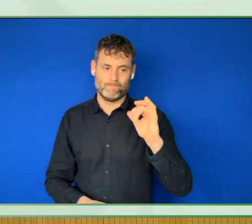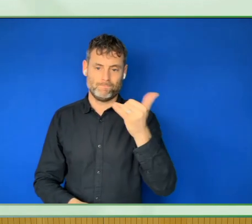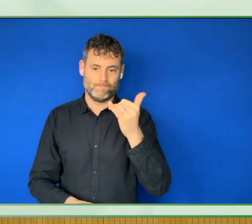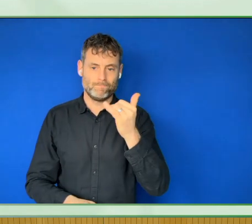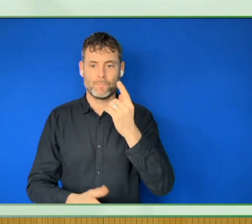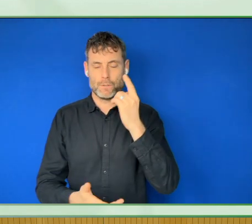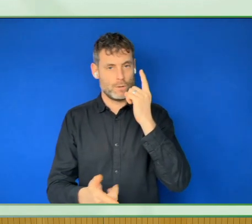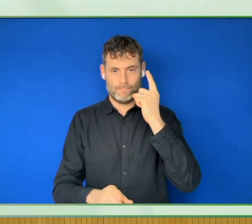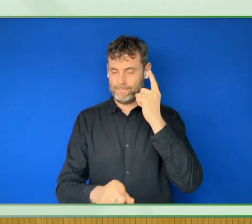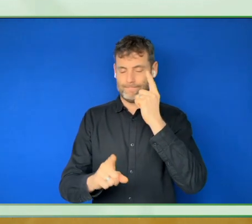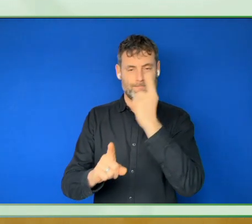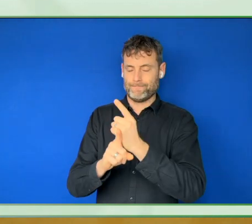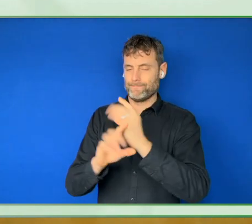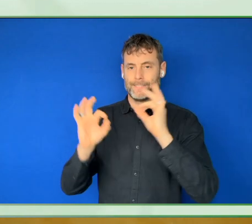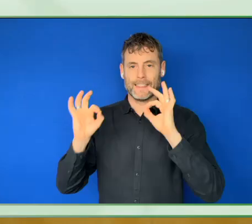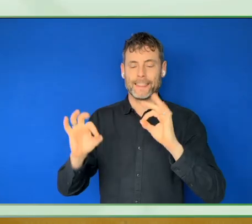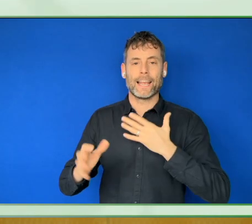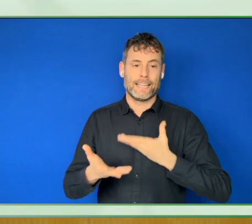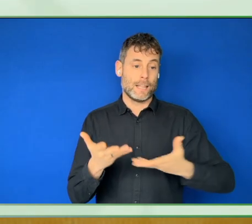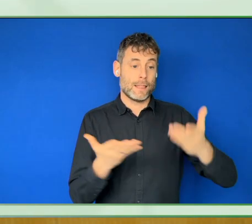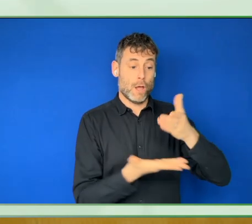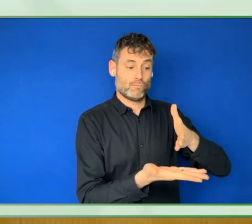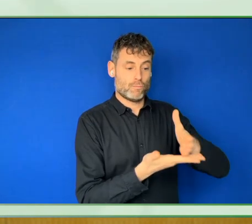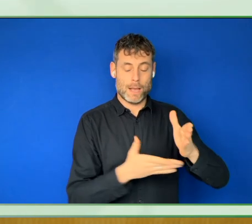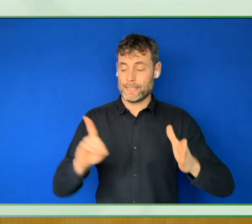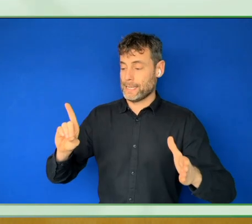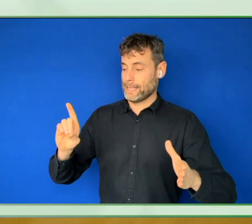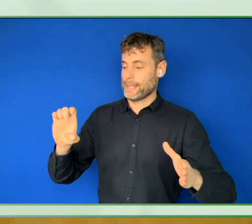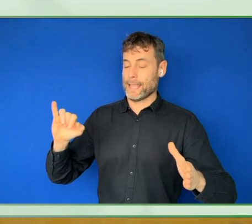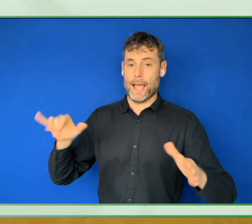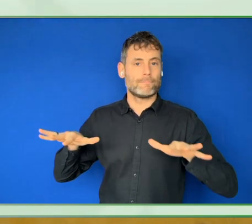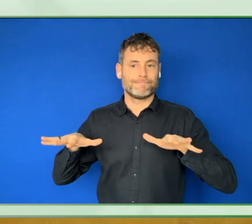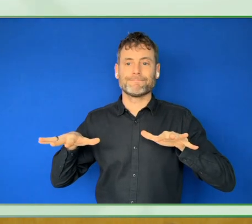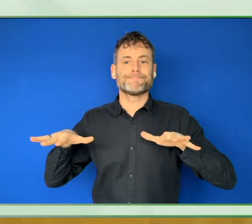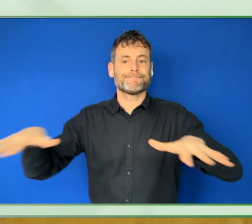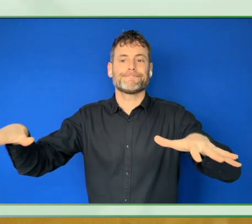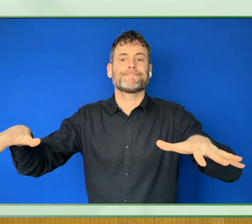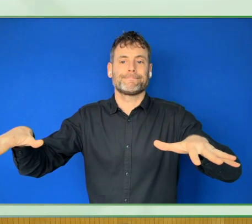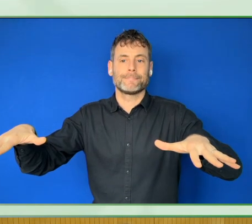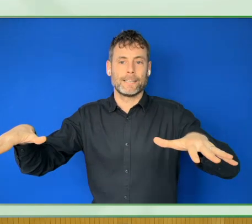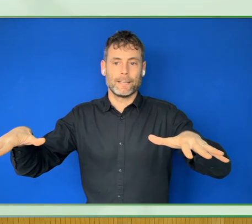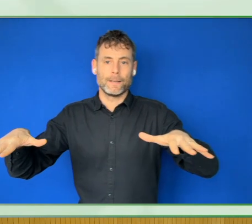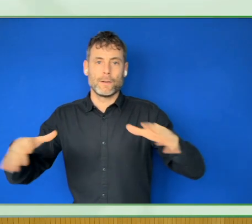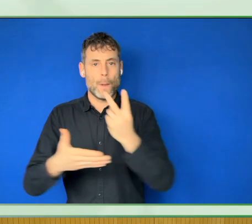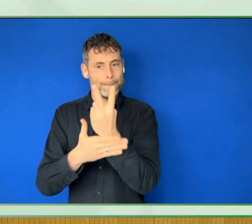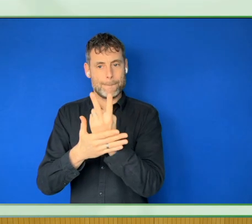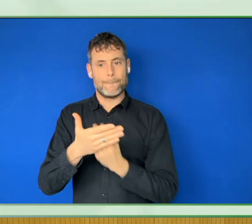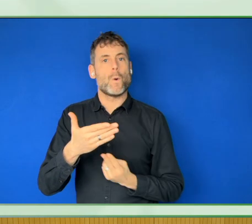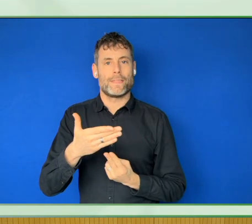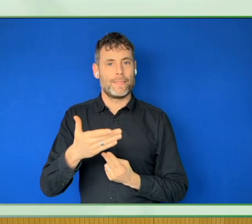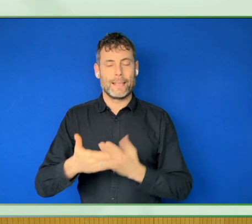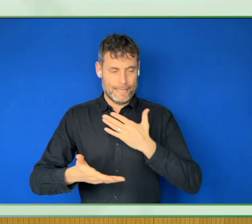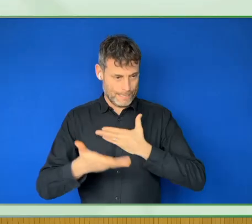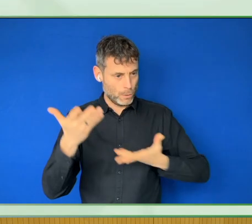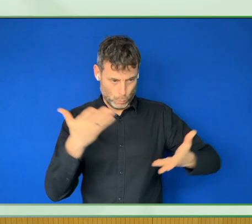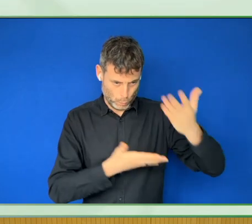conversation where the view of an approach from a inclusion equality side is as important as